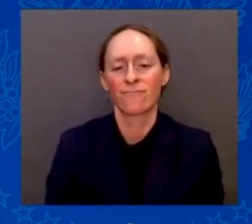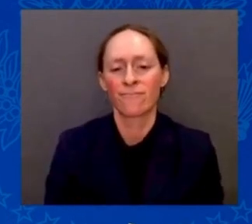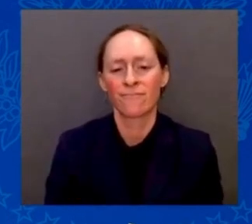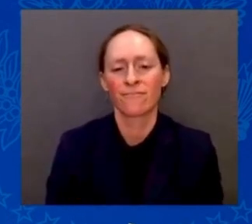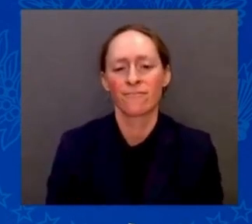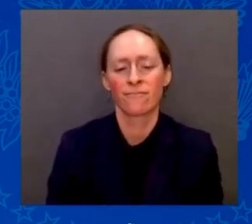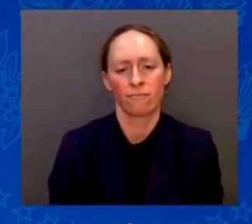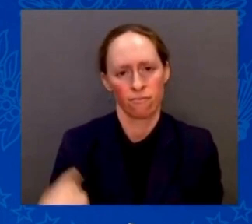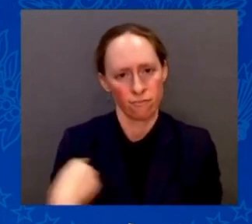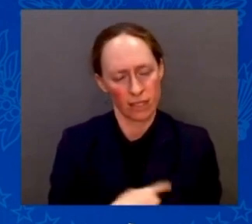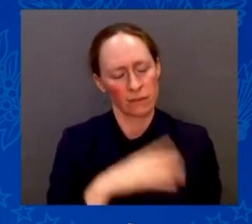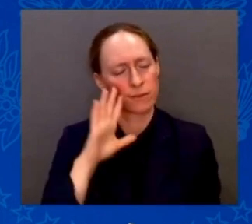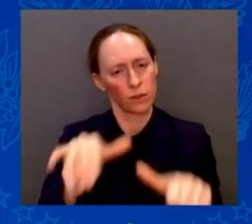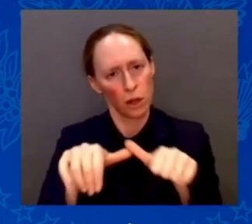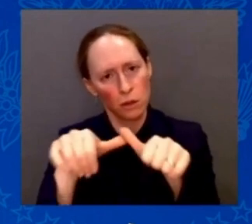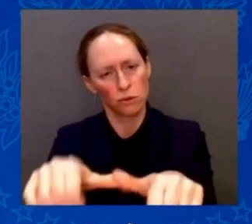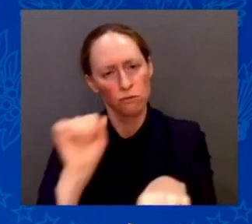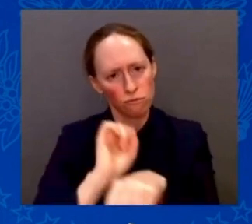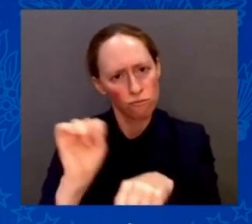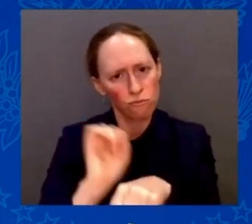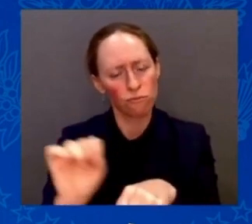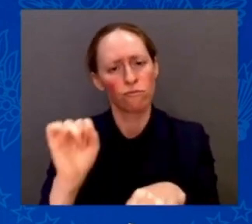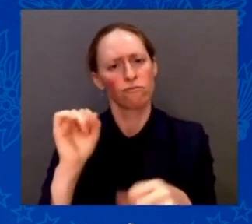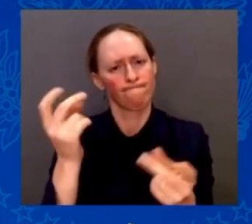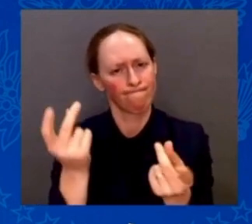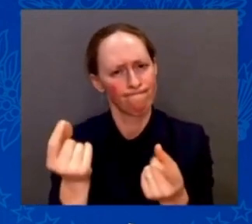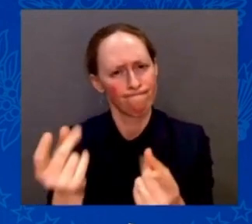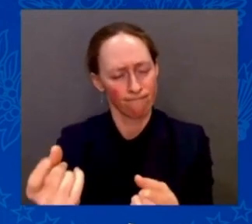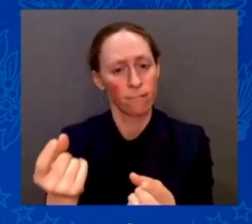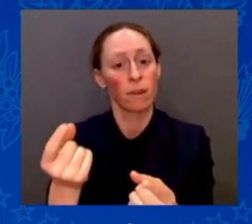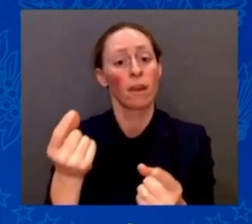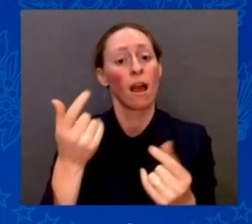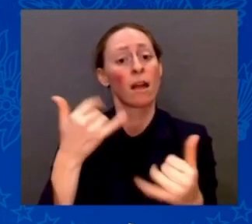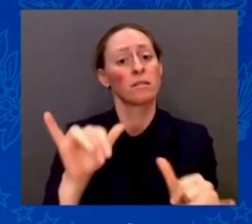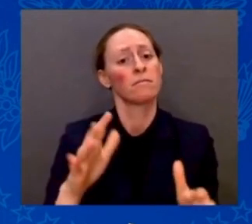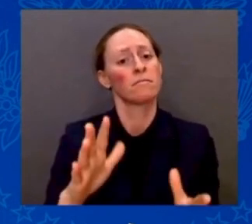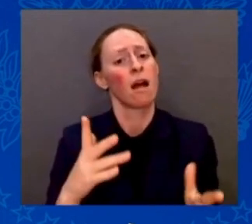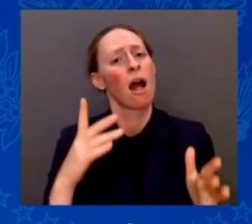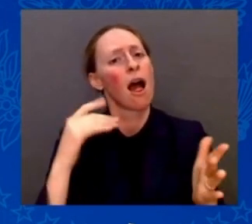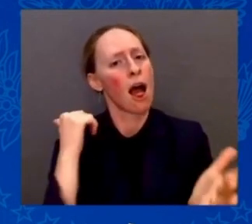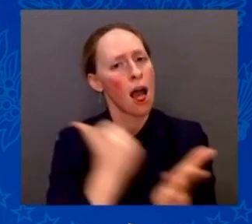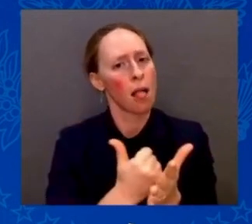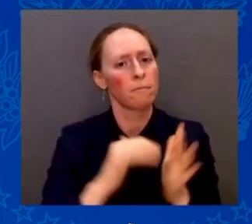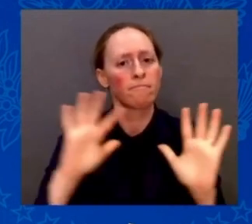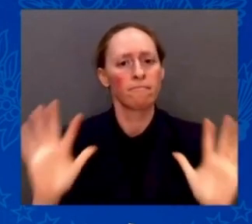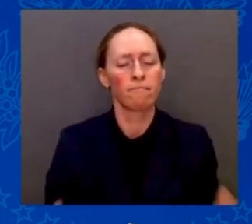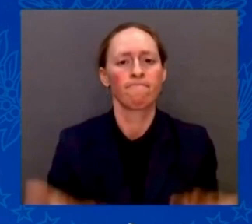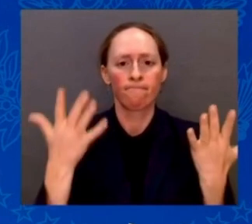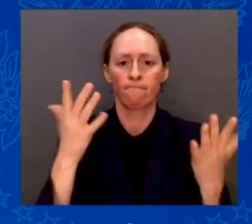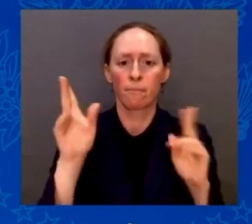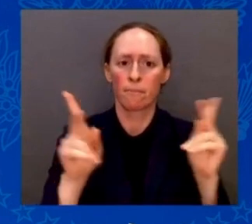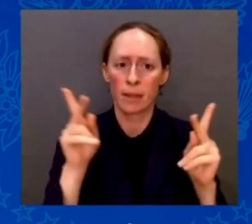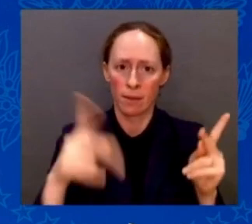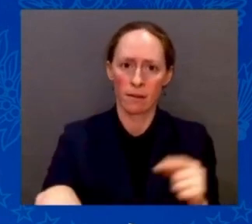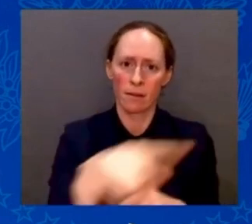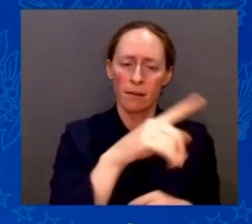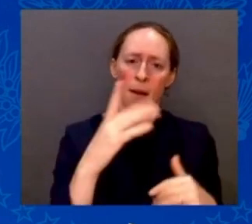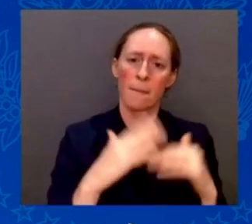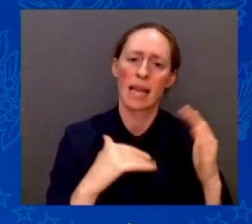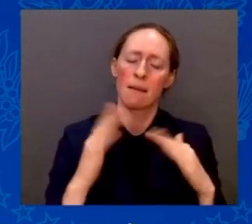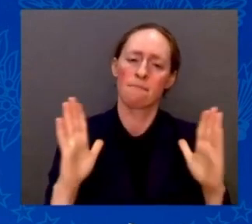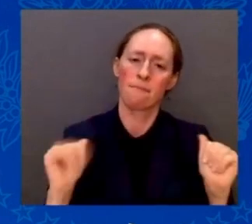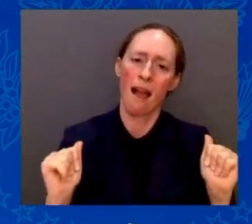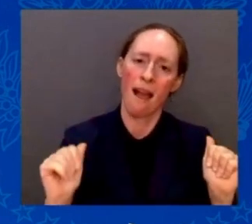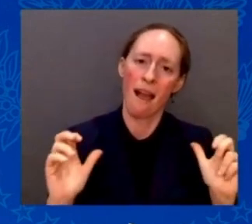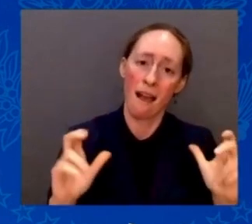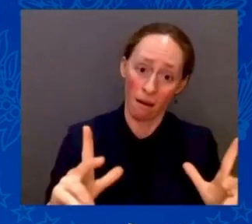to help the people of Maui on their journey of recovery and healing. And we're going to make sure you are healed and you're in better shape than